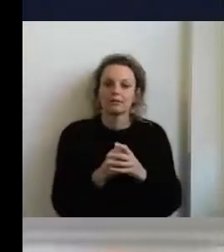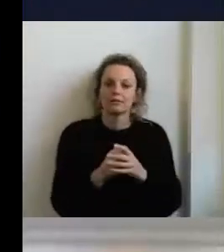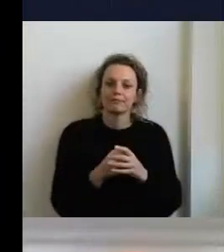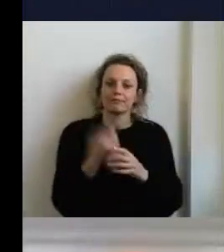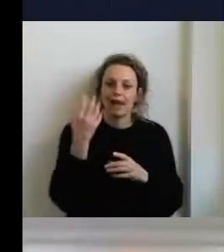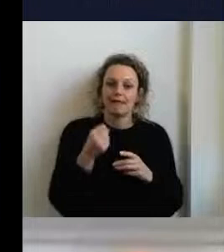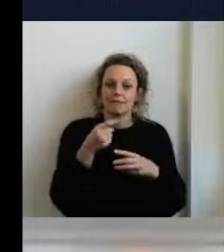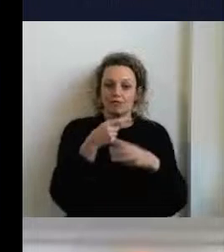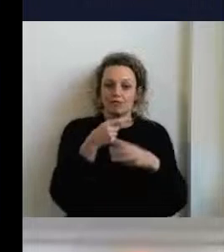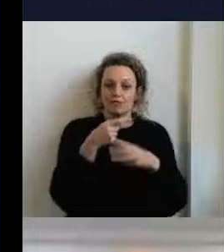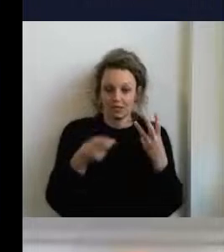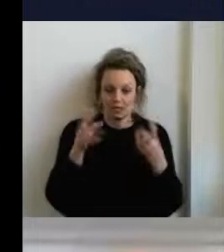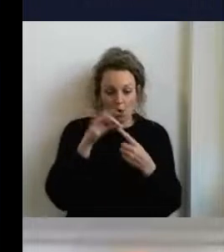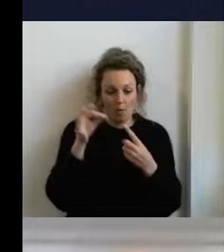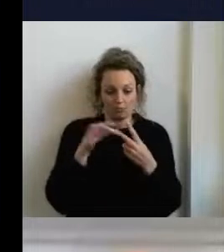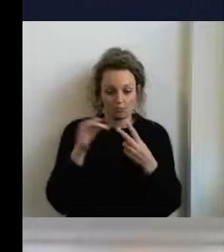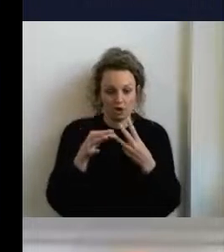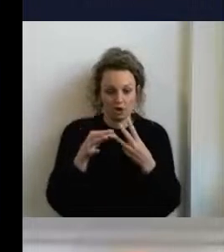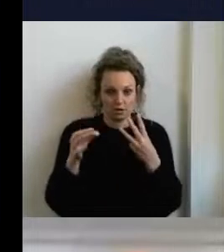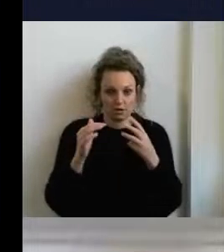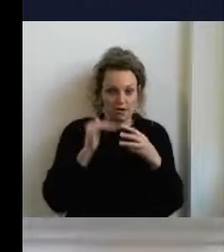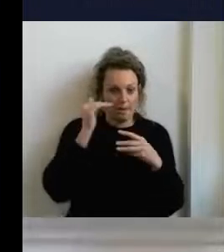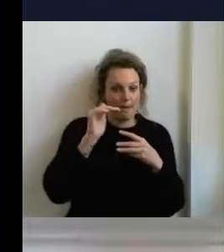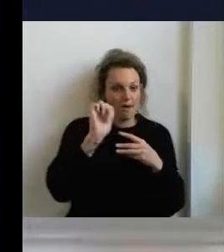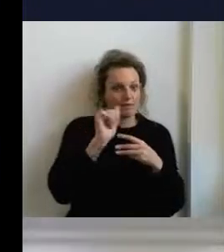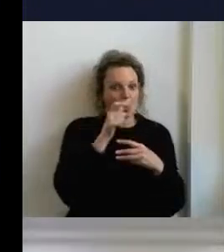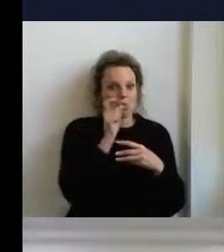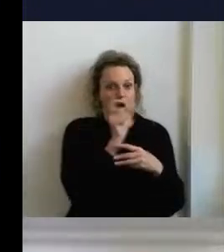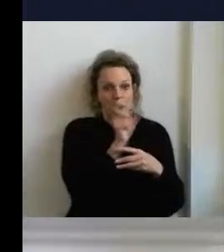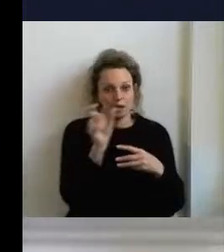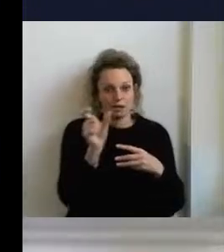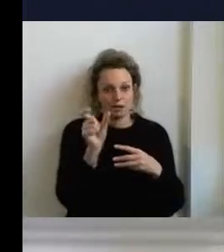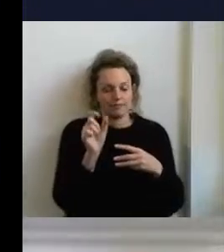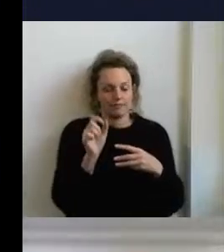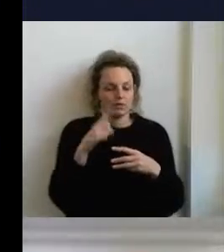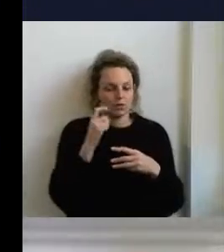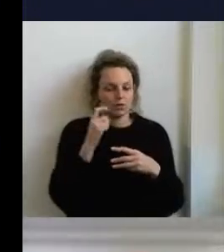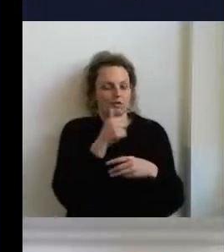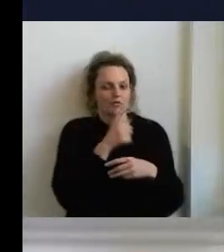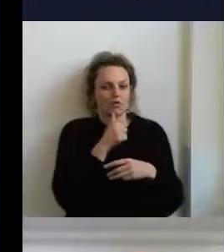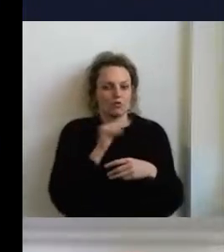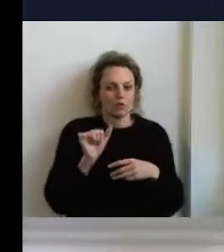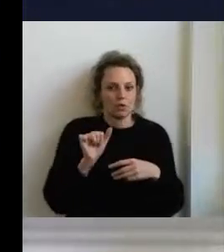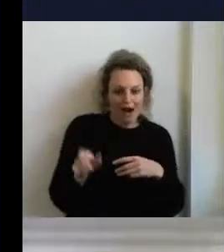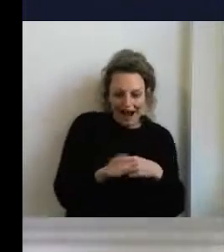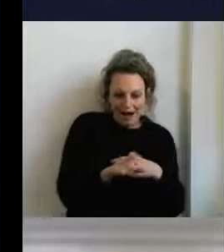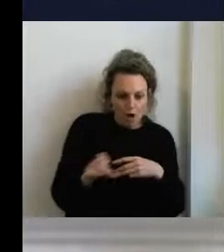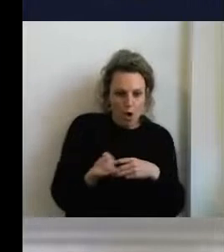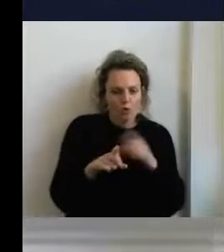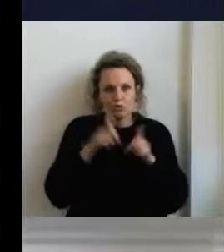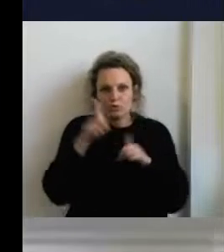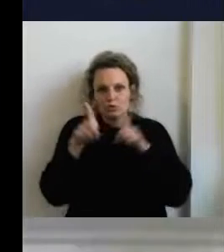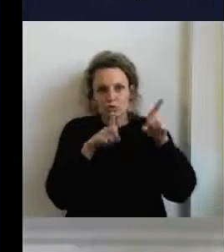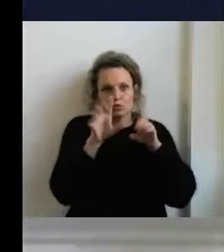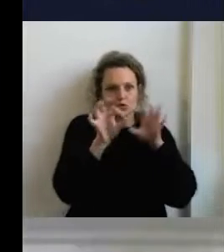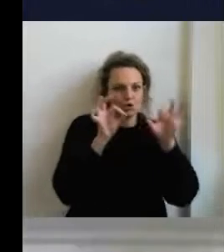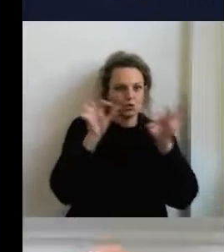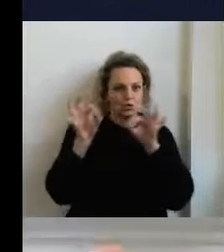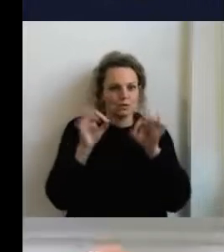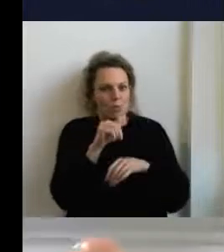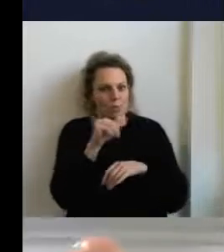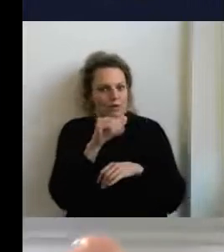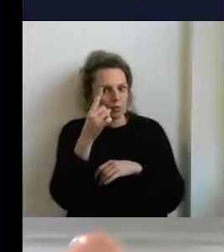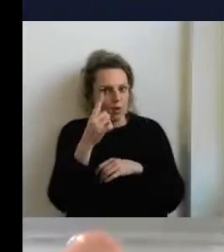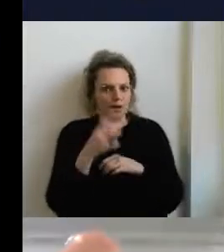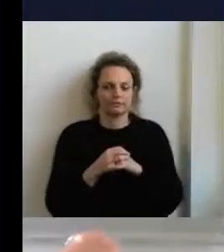options above your word as you're typing, and then you can use your arrow keys to navigate between them. Okay,